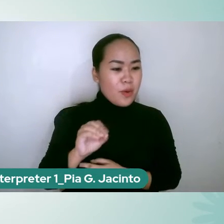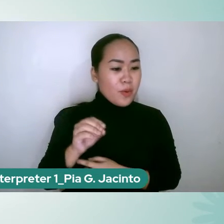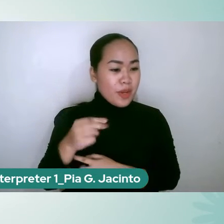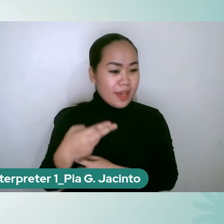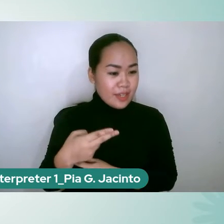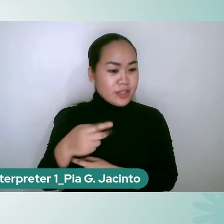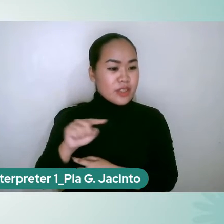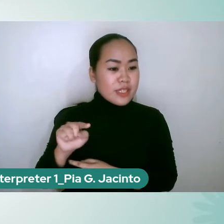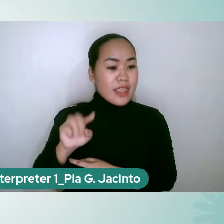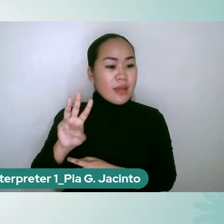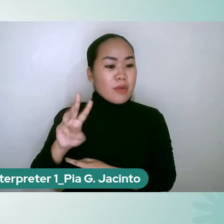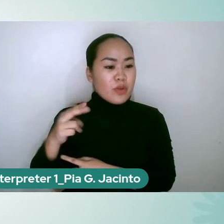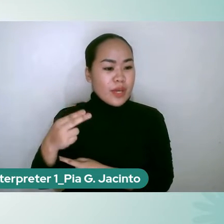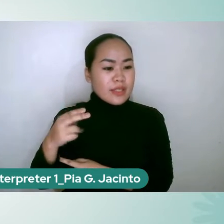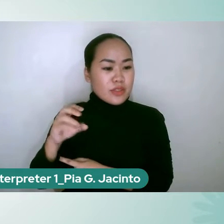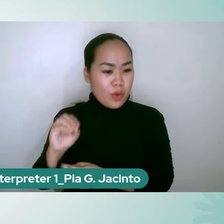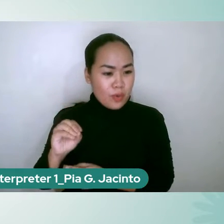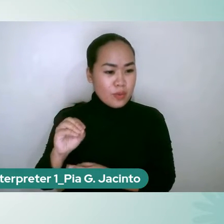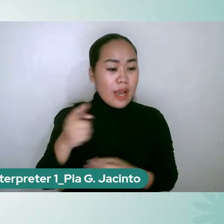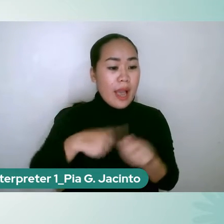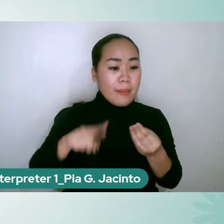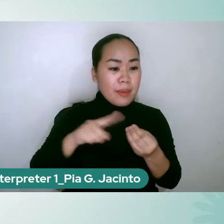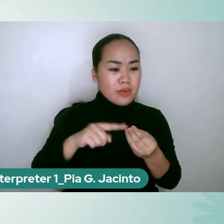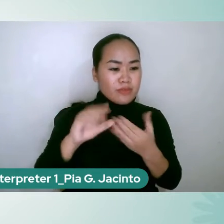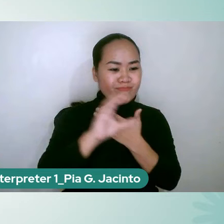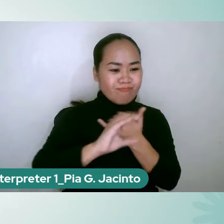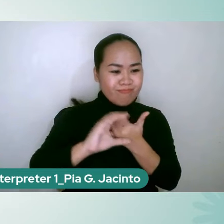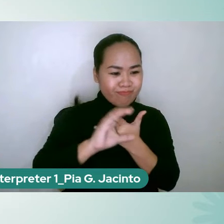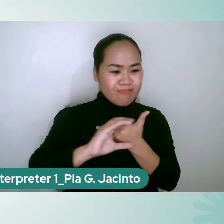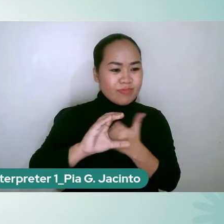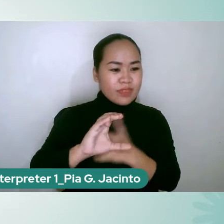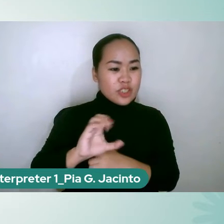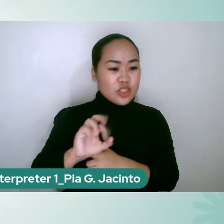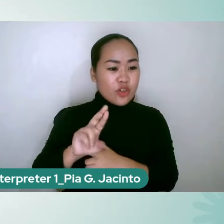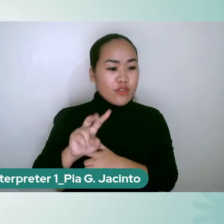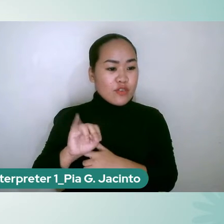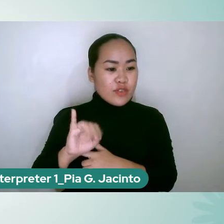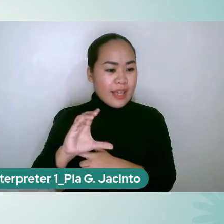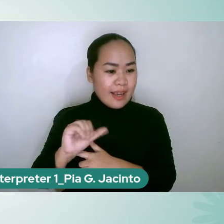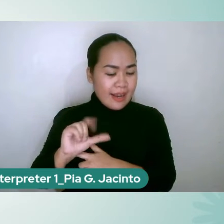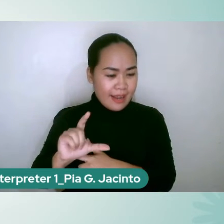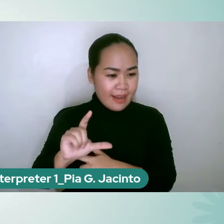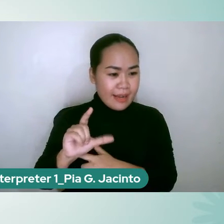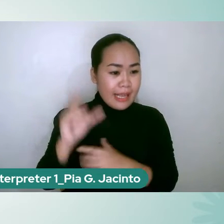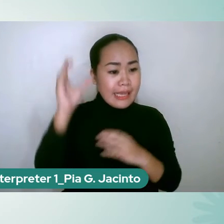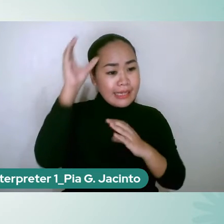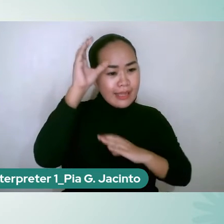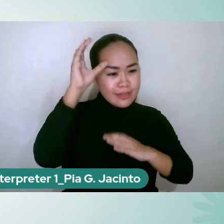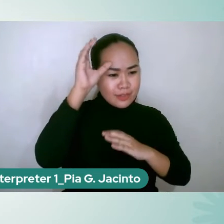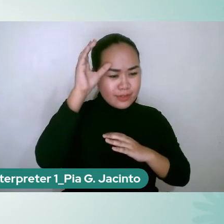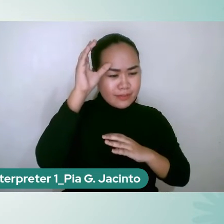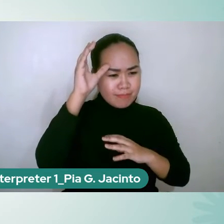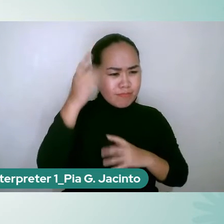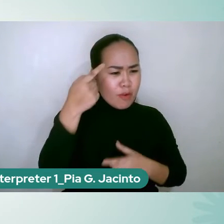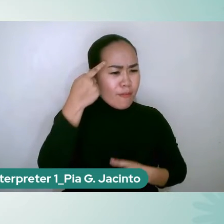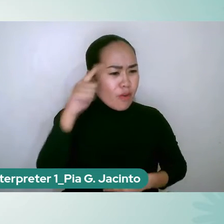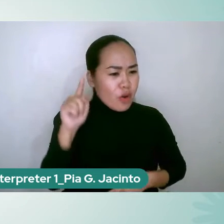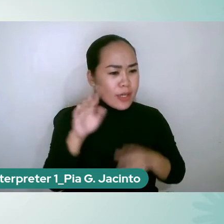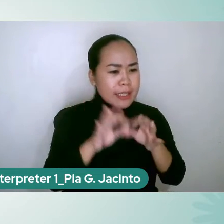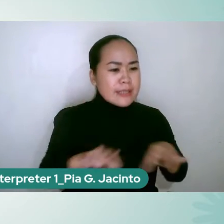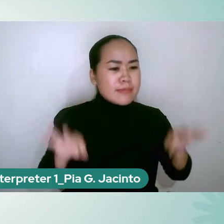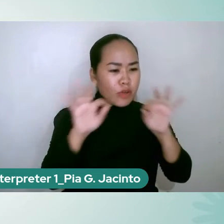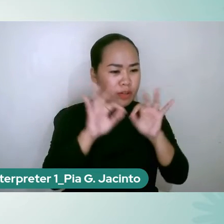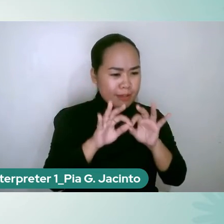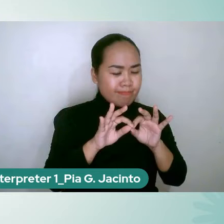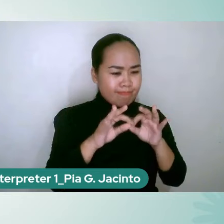Cancer Webinar Series with the theme, A Paradigm Shift in Cervical Cancer Care en Route to Elimination.